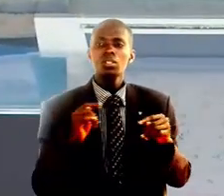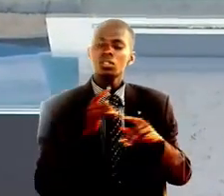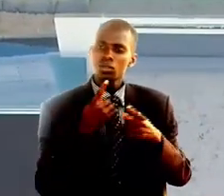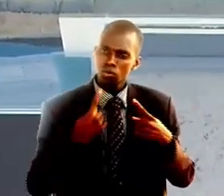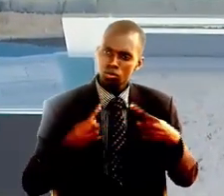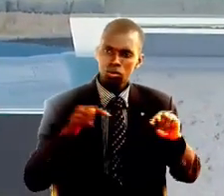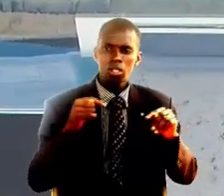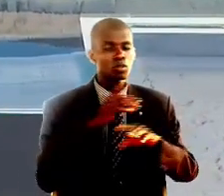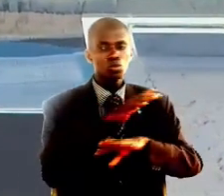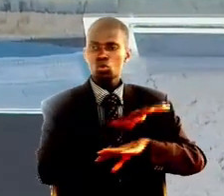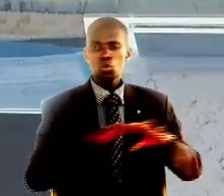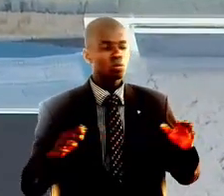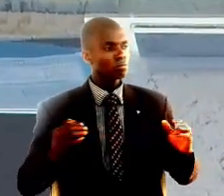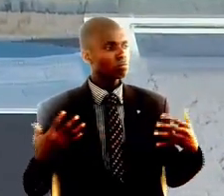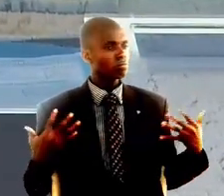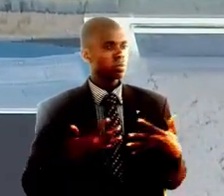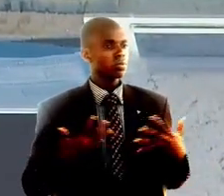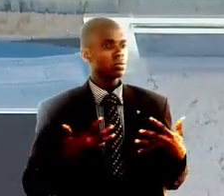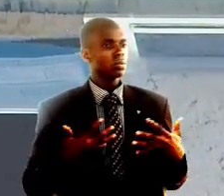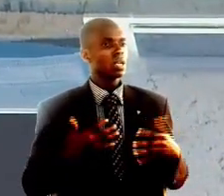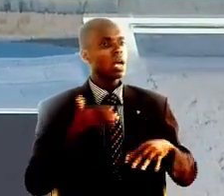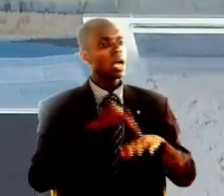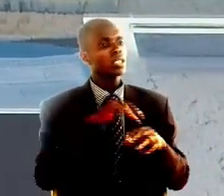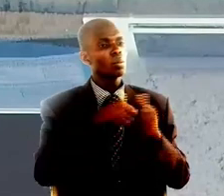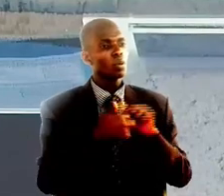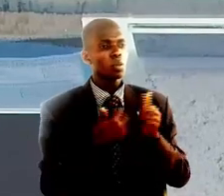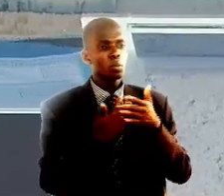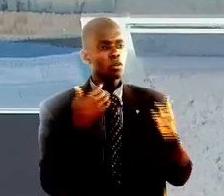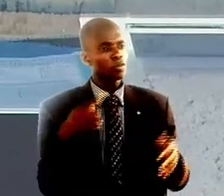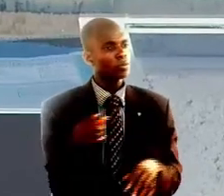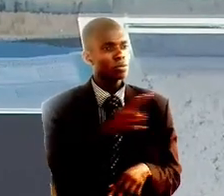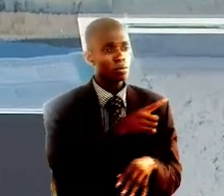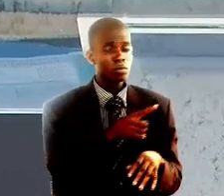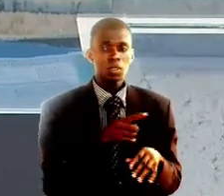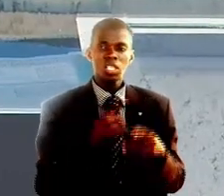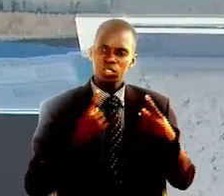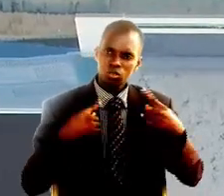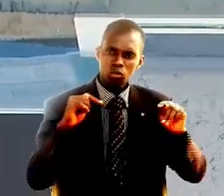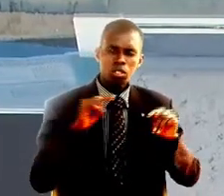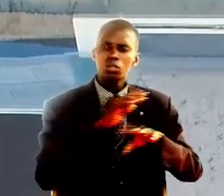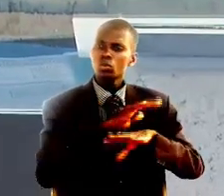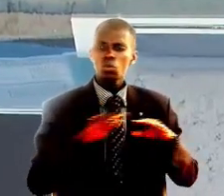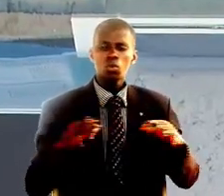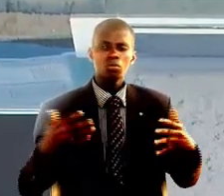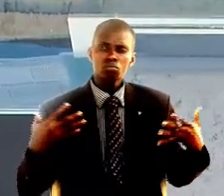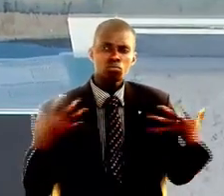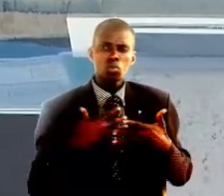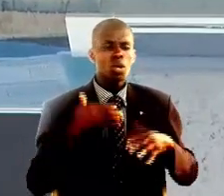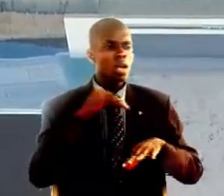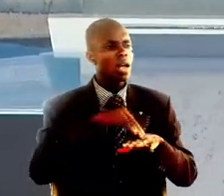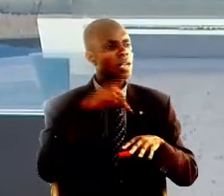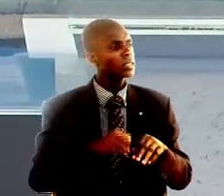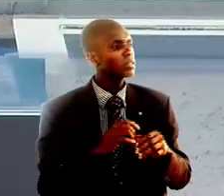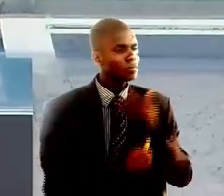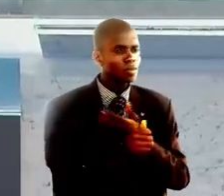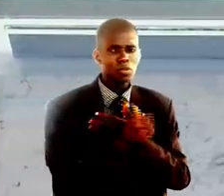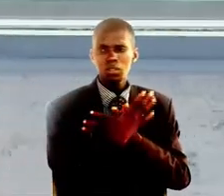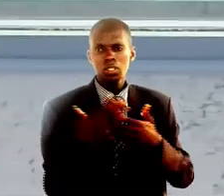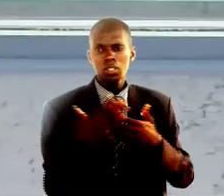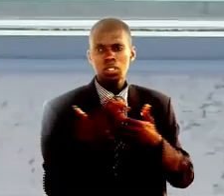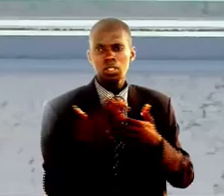Don't tremble at the challenge before you. Don't tremble at the task before you. Don't